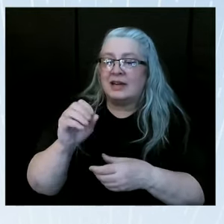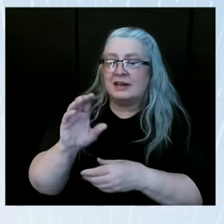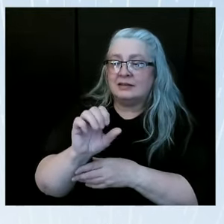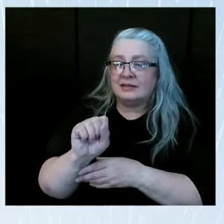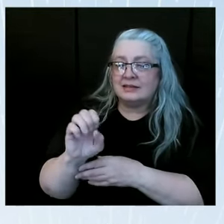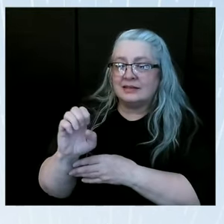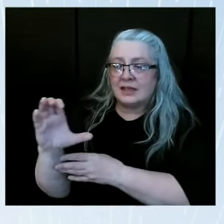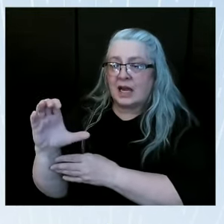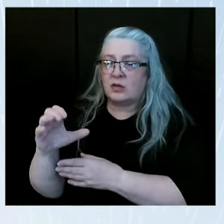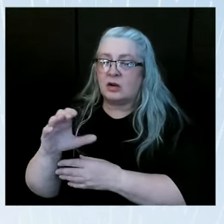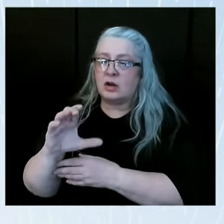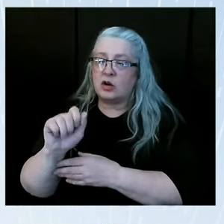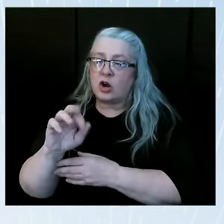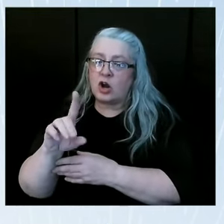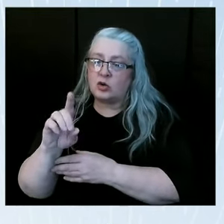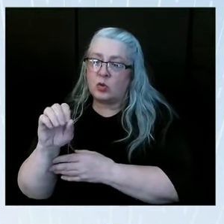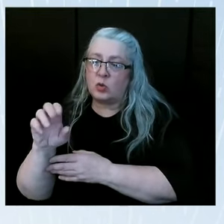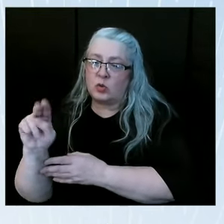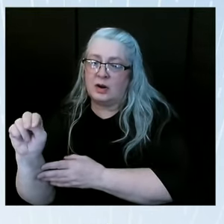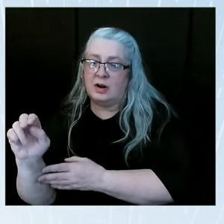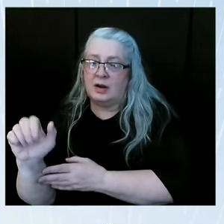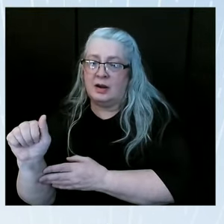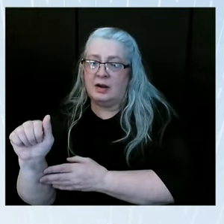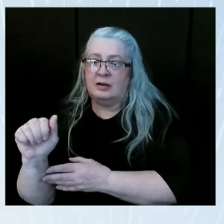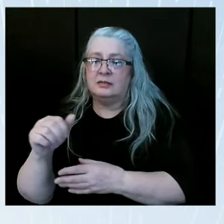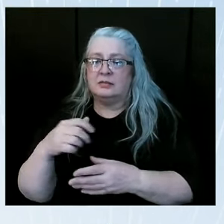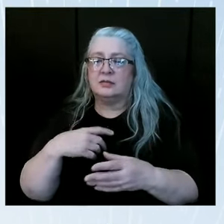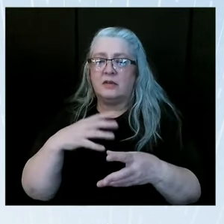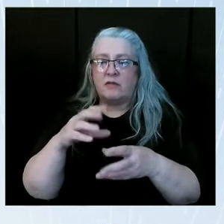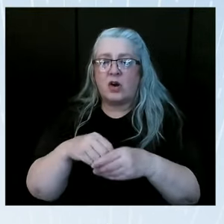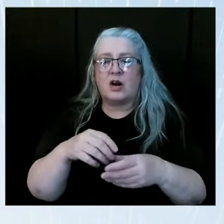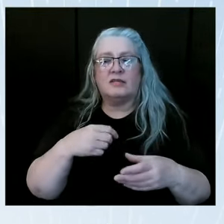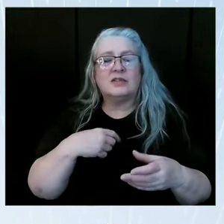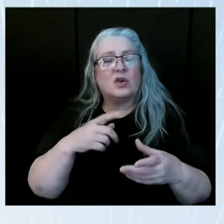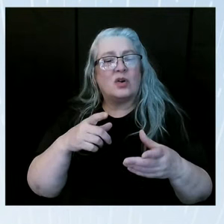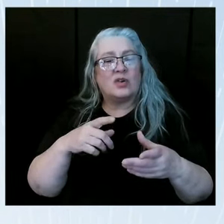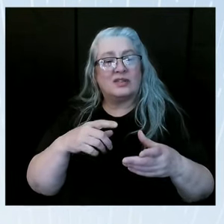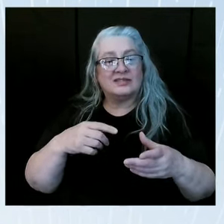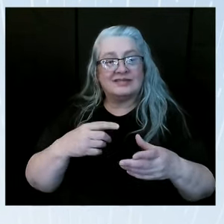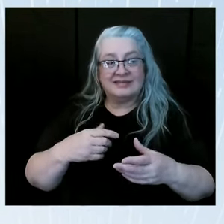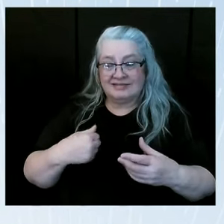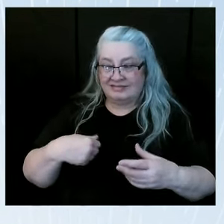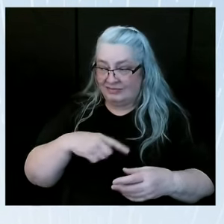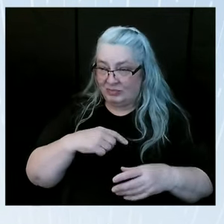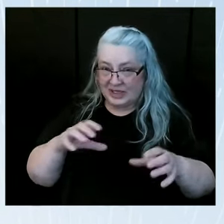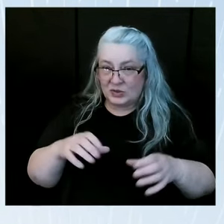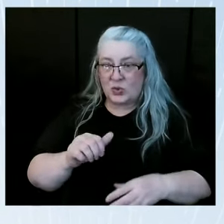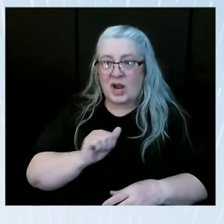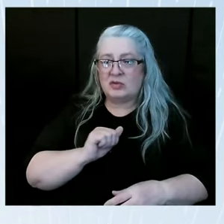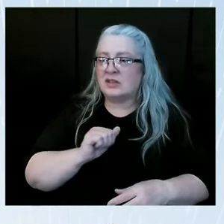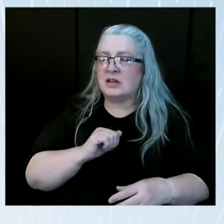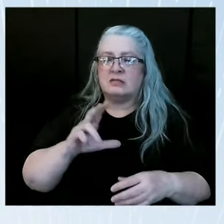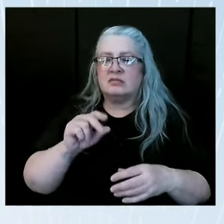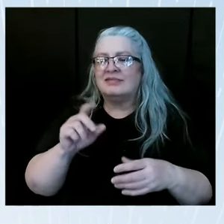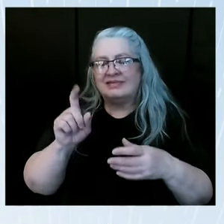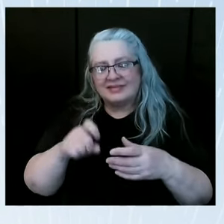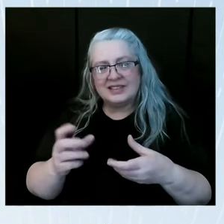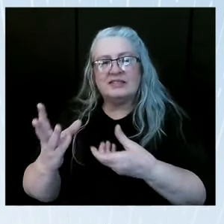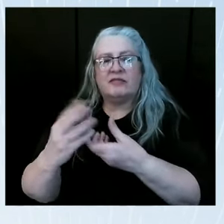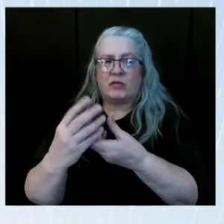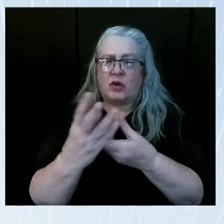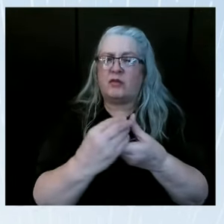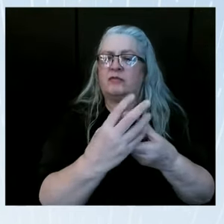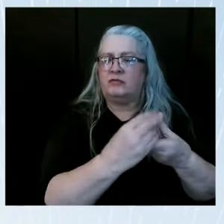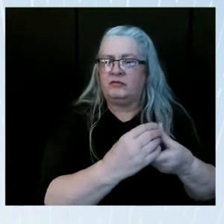seek something outside of themselves. So I think the other doubling the counselors, having more mental health professionals connected to schools is another way,